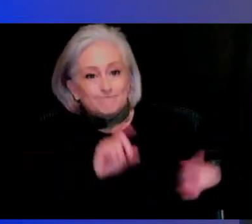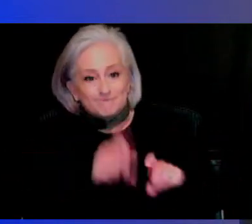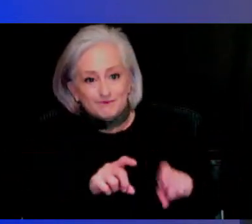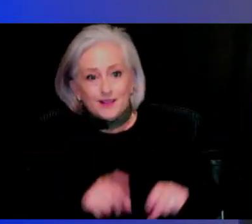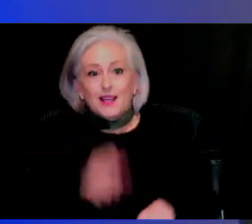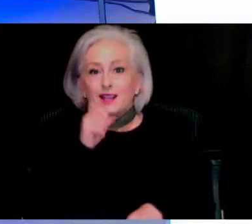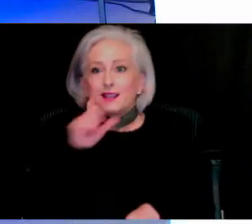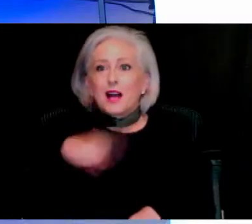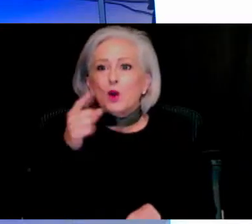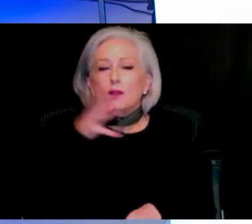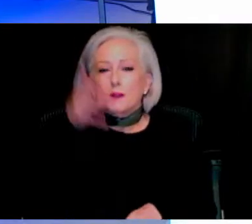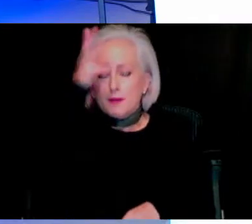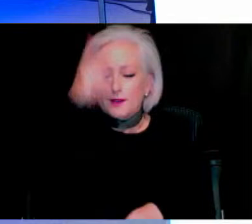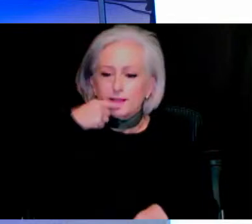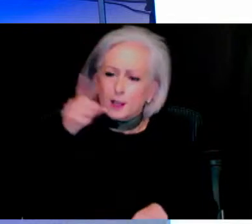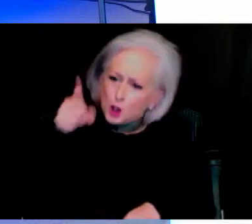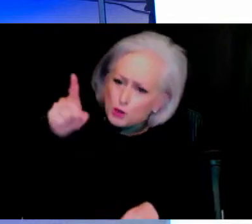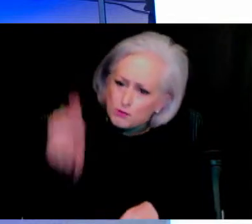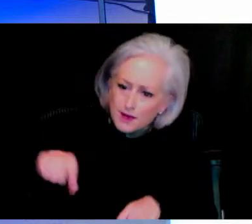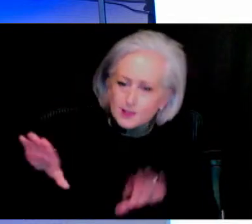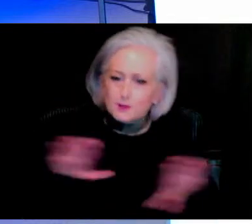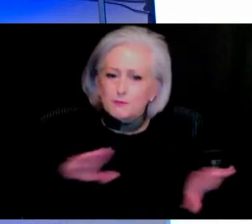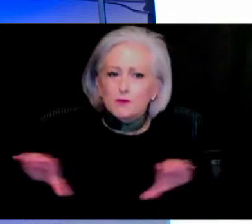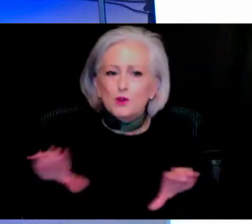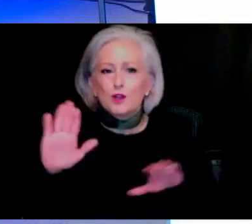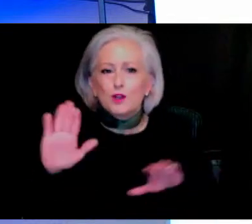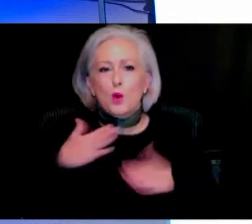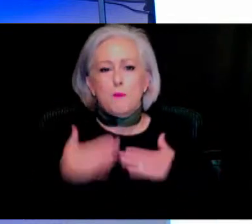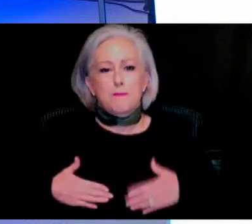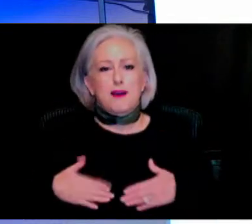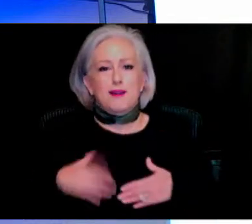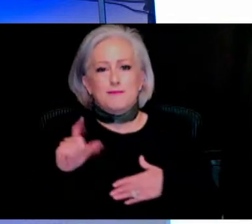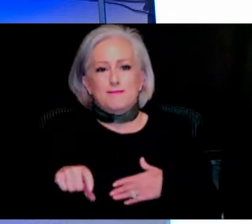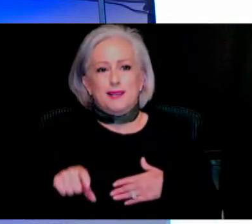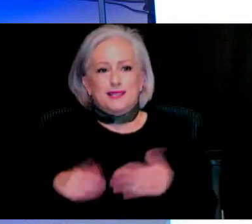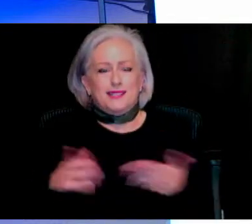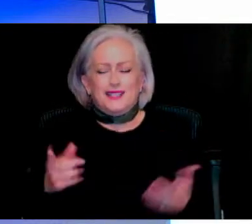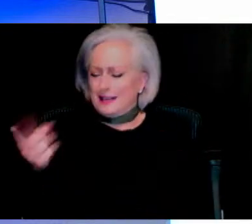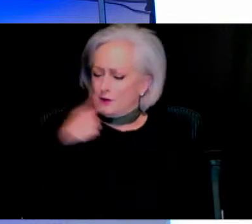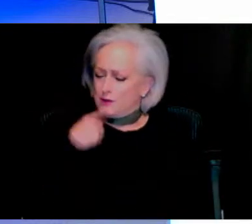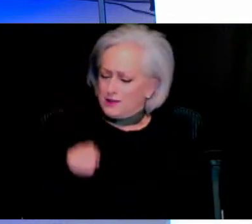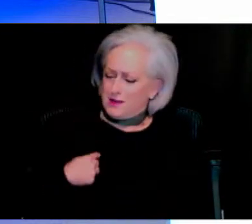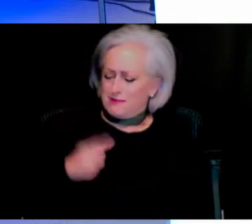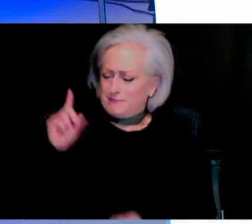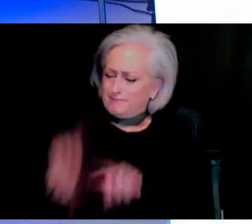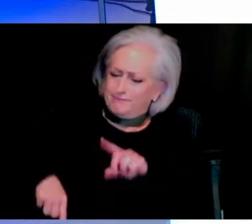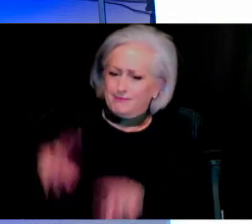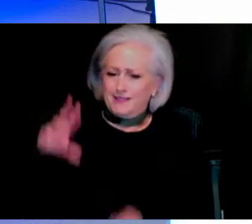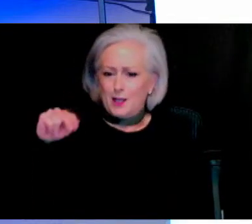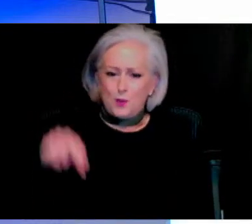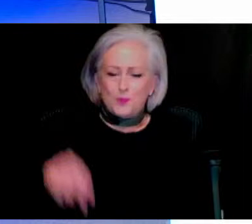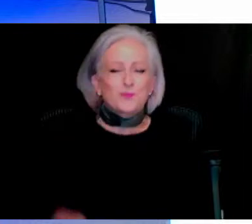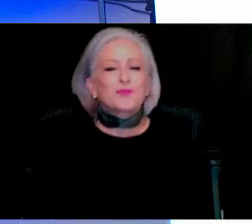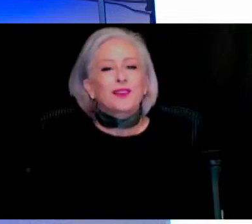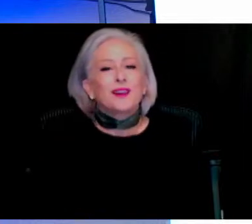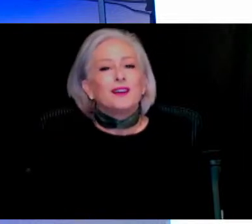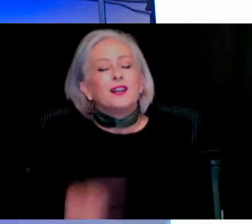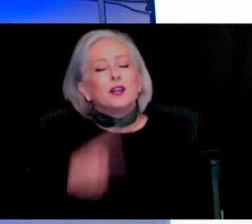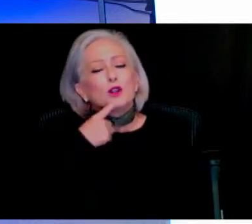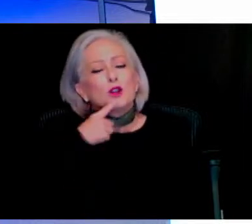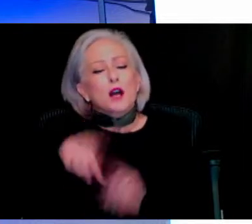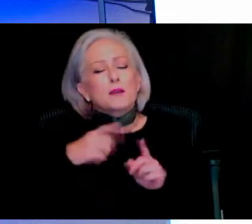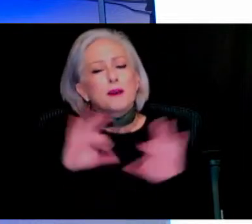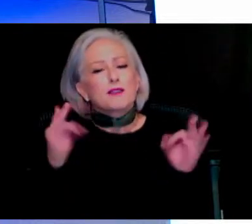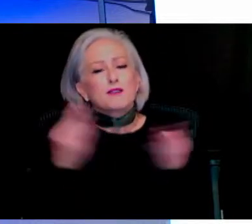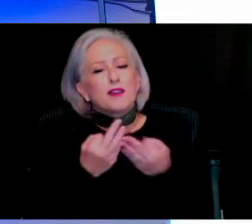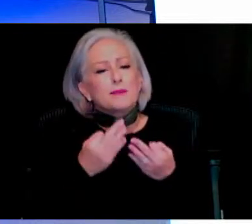move our bodies. Right, because then it's going to be a hard no. Correct. You're telling me to do something? I'm not doing it. think so. Okay, so you're saying though that family, because we're talking about mental health, because we're going to try to